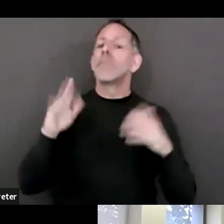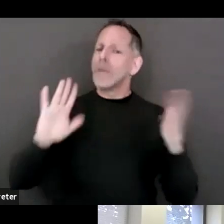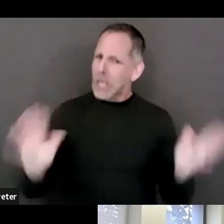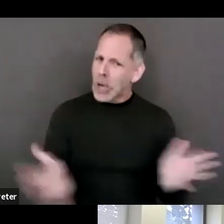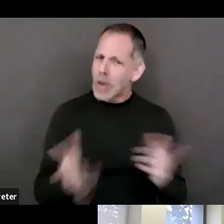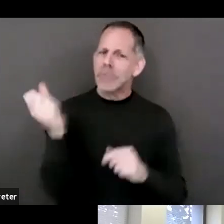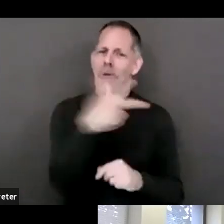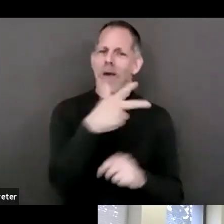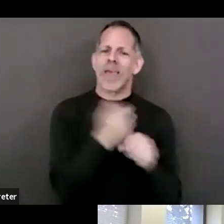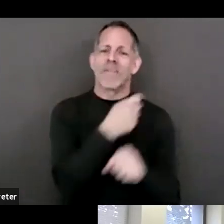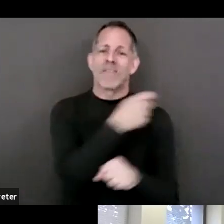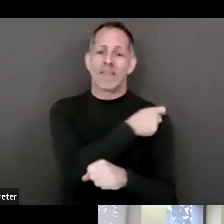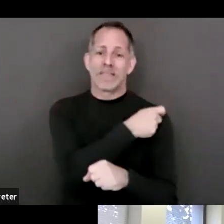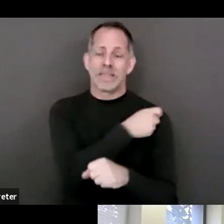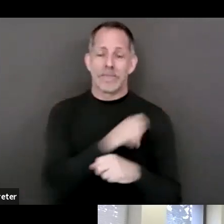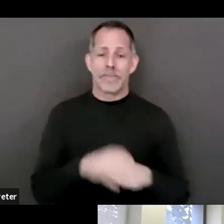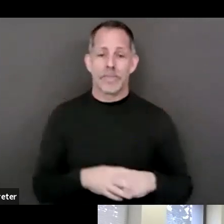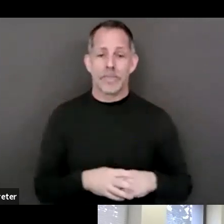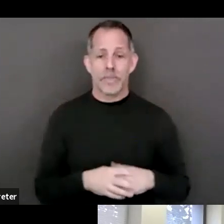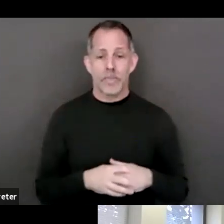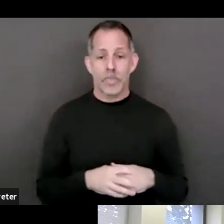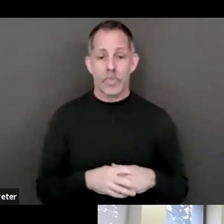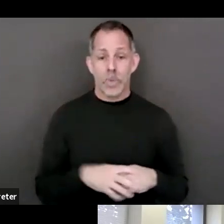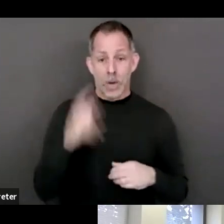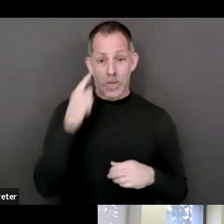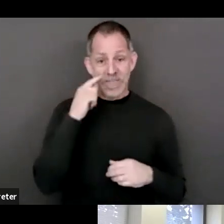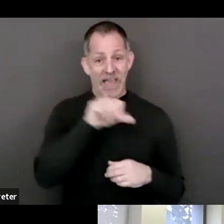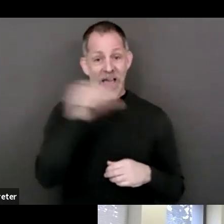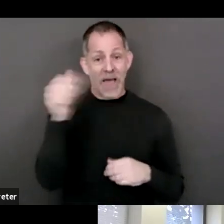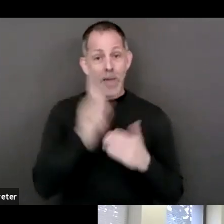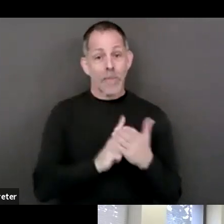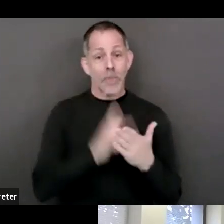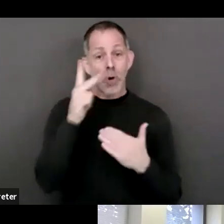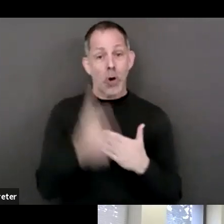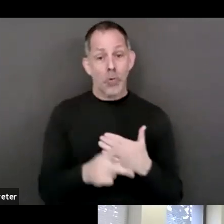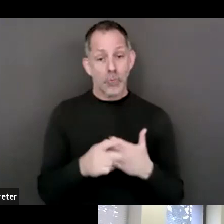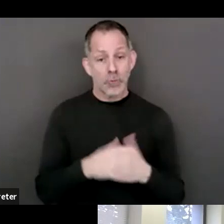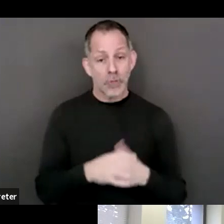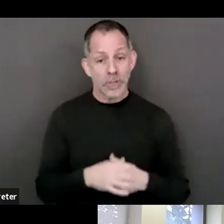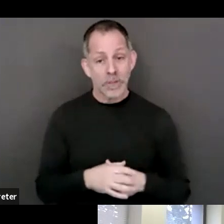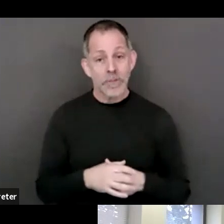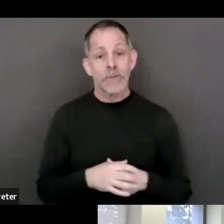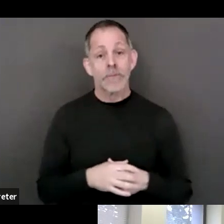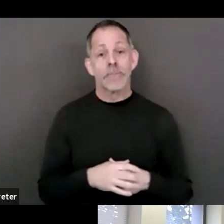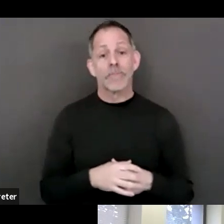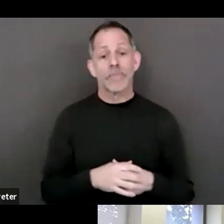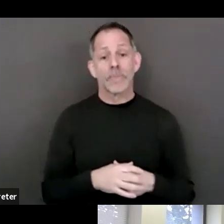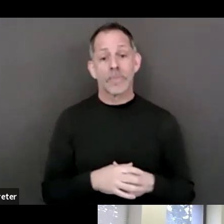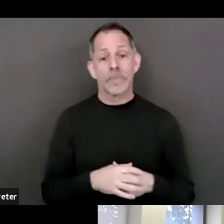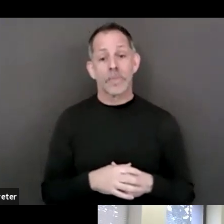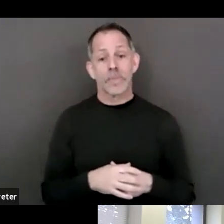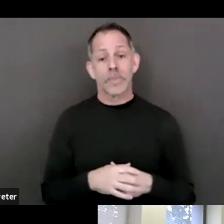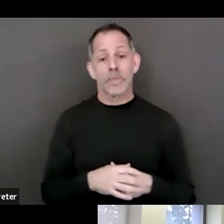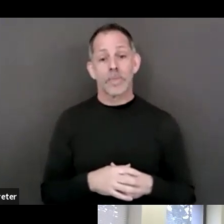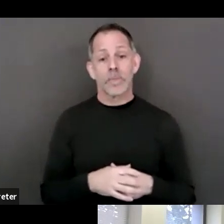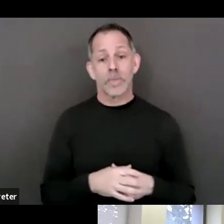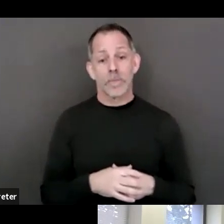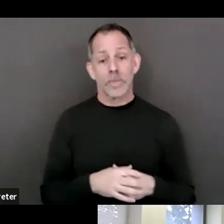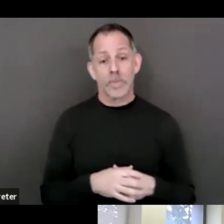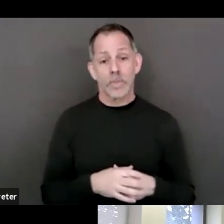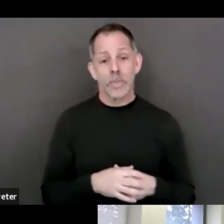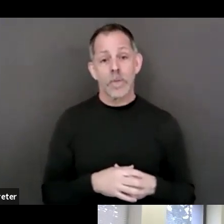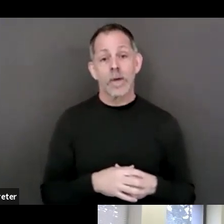like Nourishing Neighborhoods and other things where we're seeing more and more folks impacted by this. So again, as everyone has